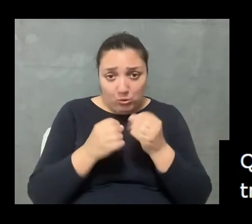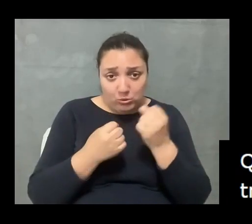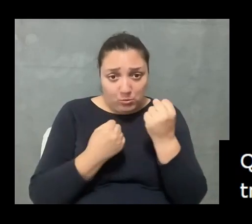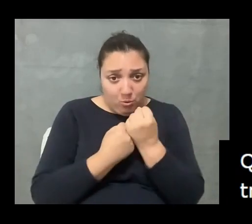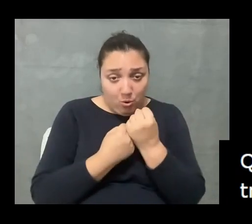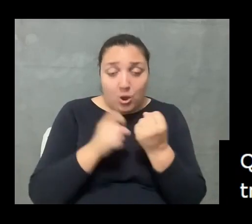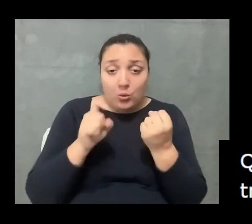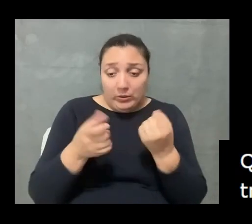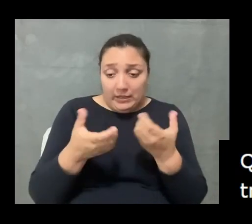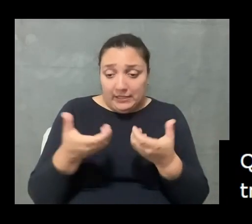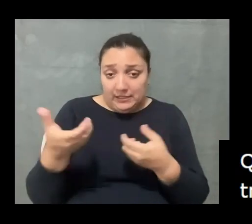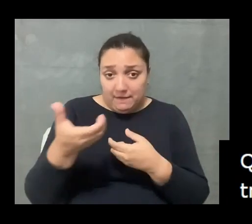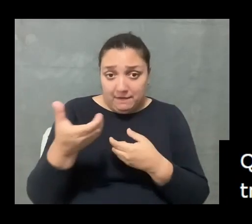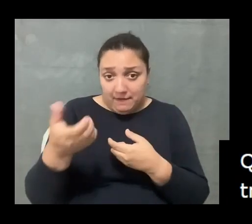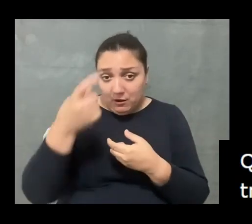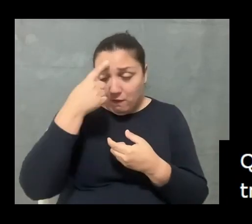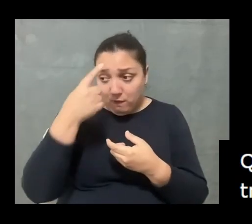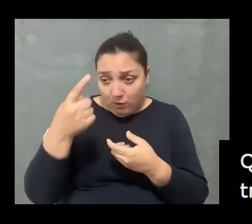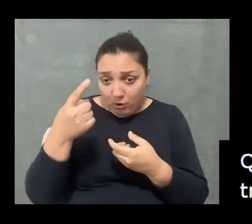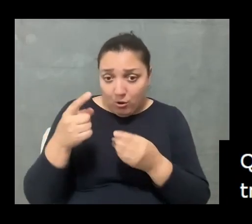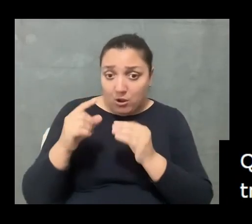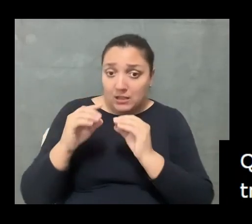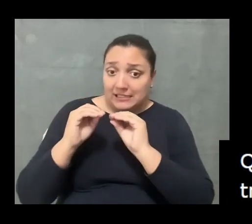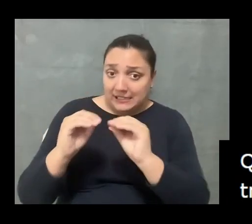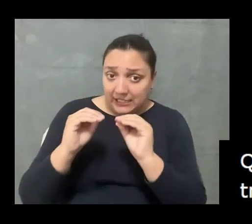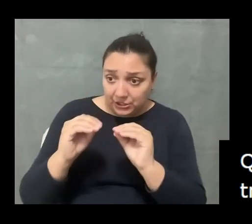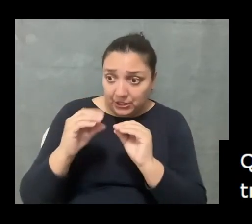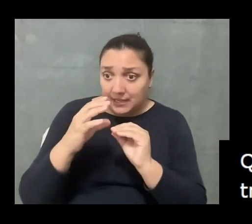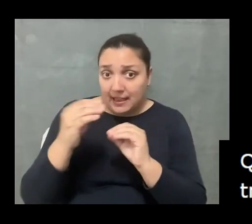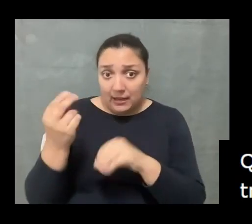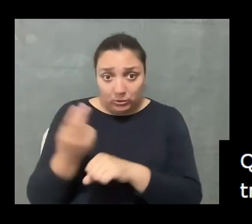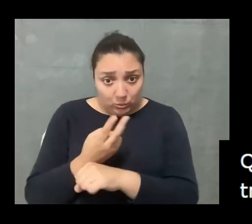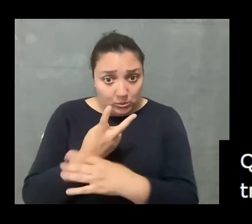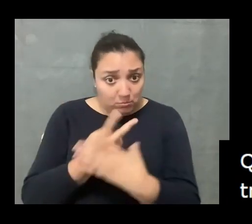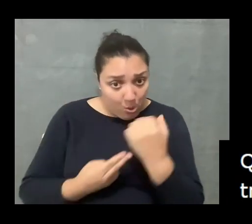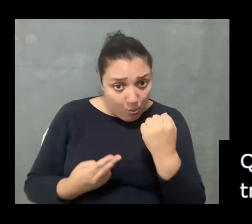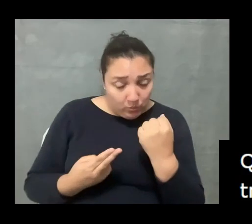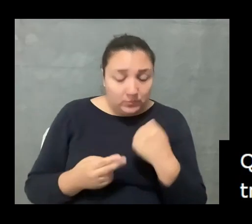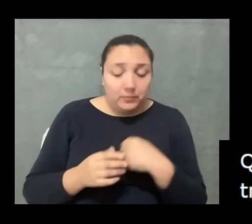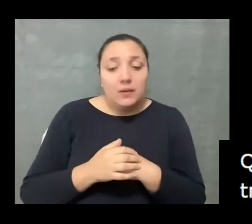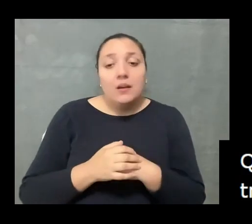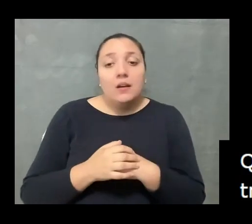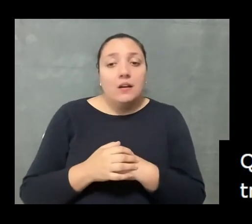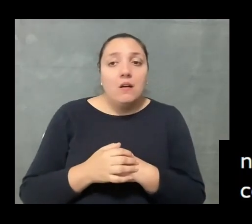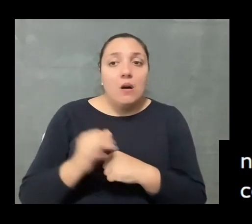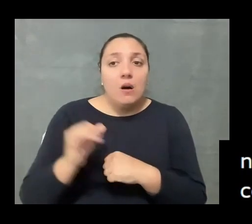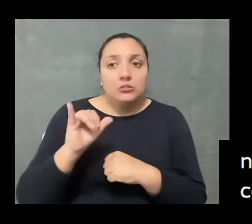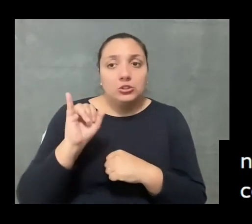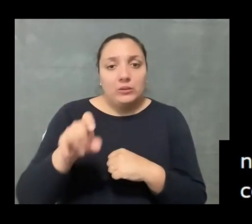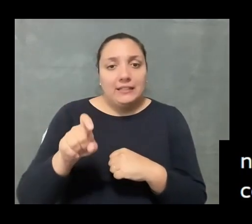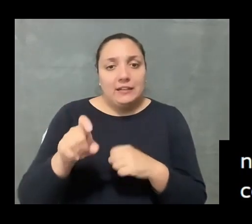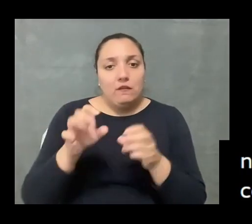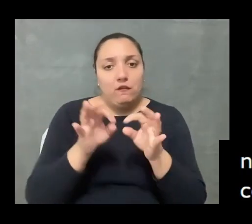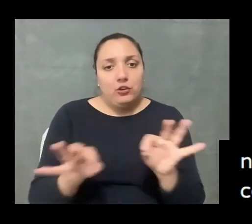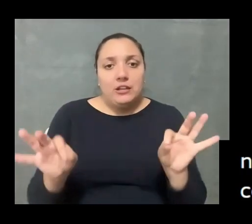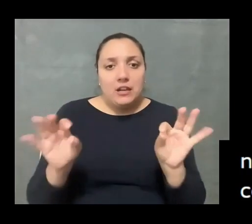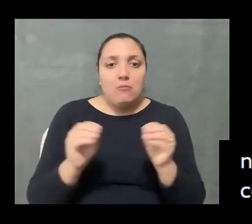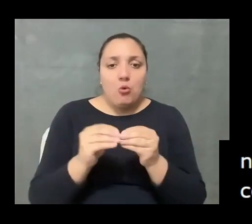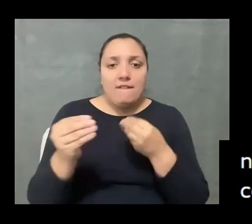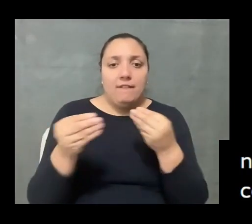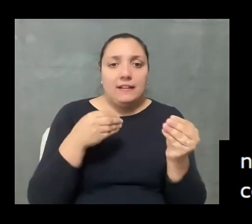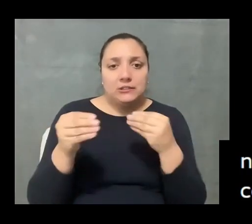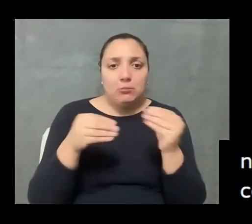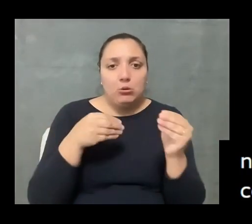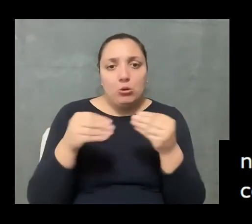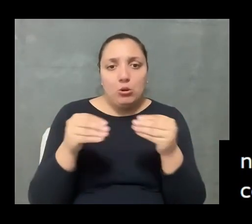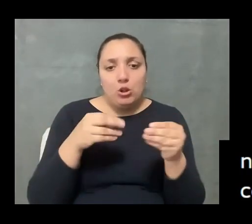for our communities to teach and to use. We also need the freedom to have very flexible outcomes and